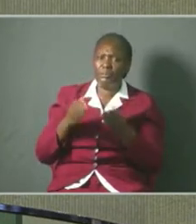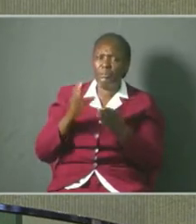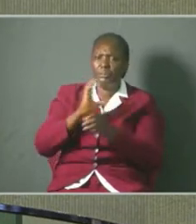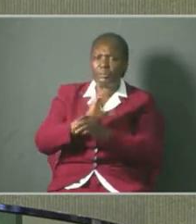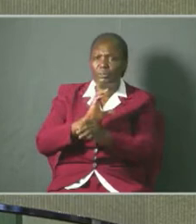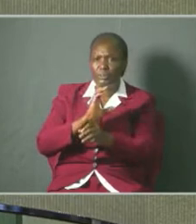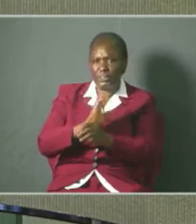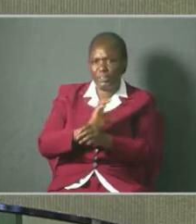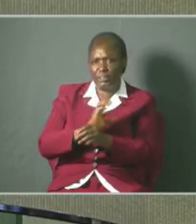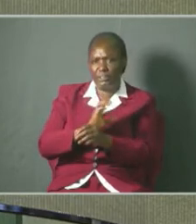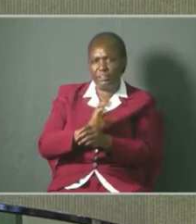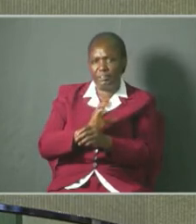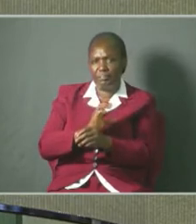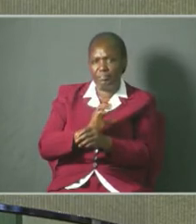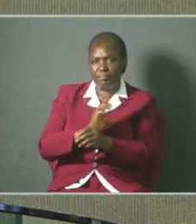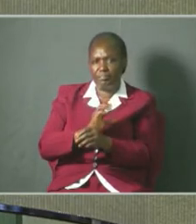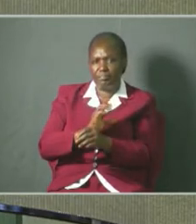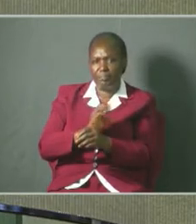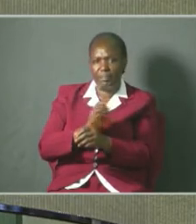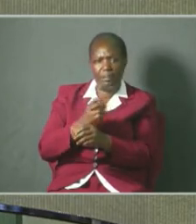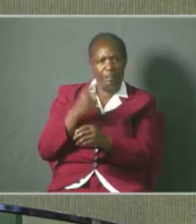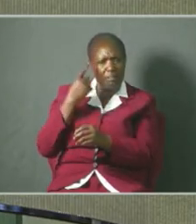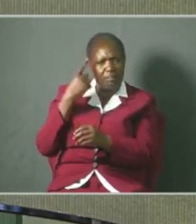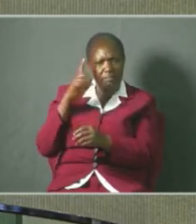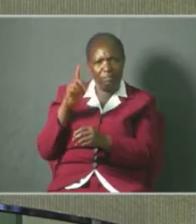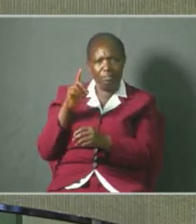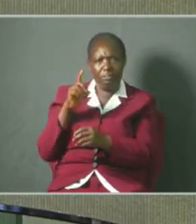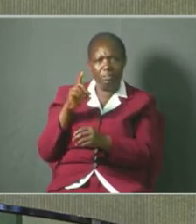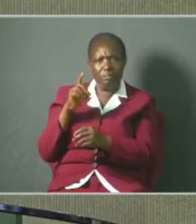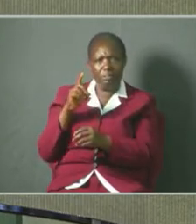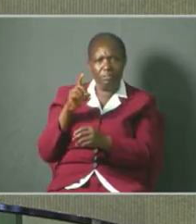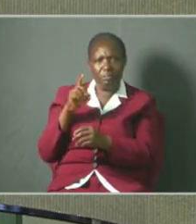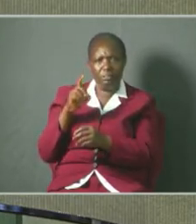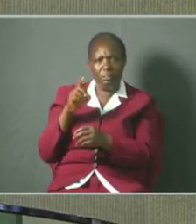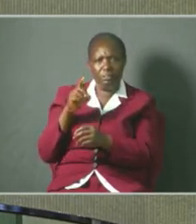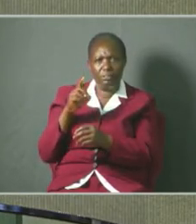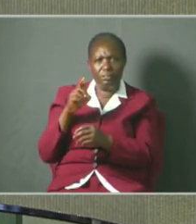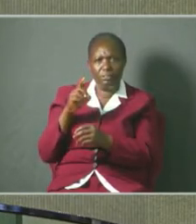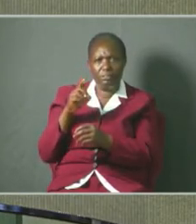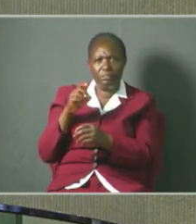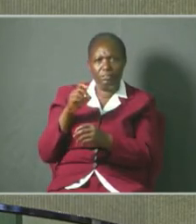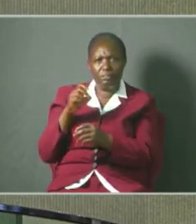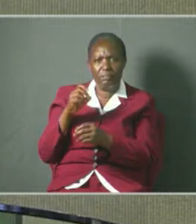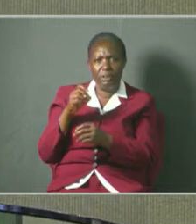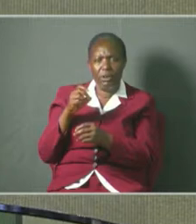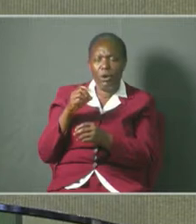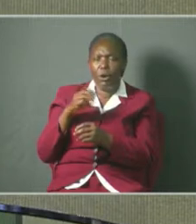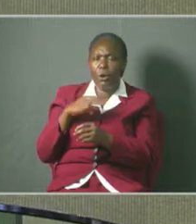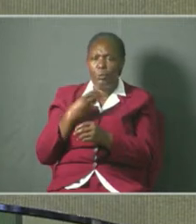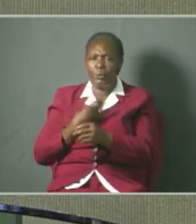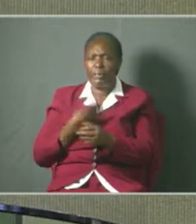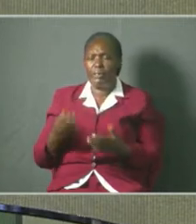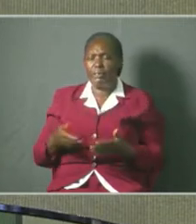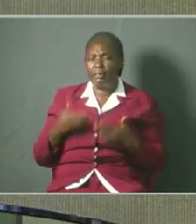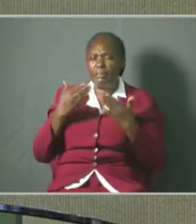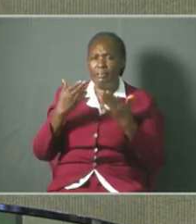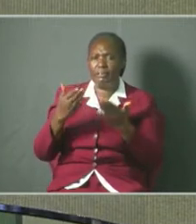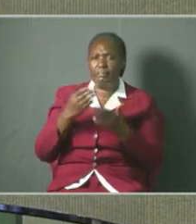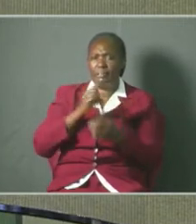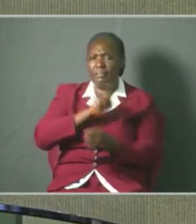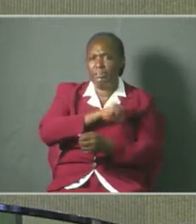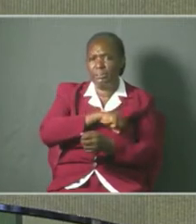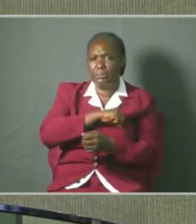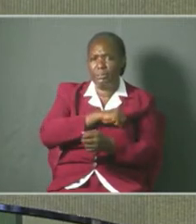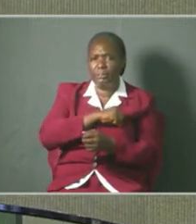we thought we should highlight with the membership of the church, and we give you an assurance that this